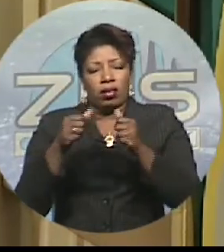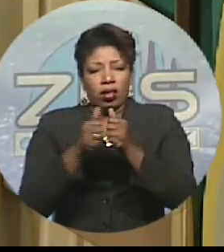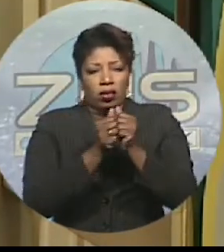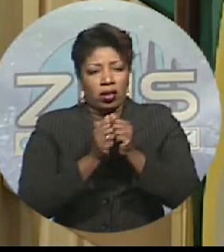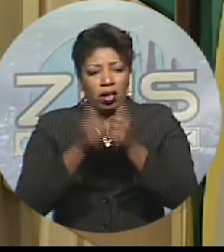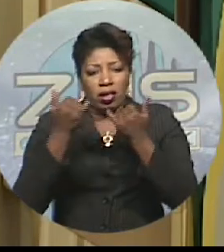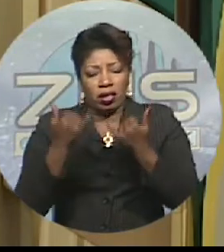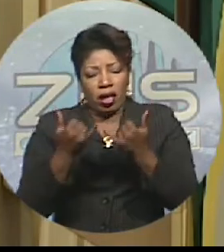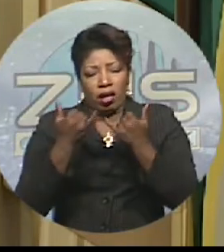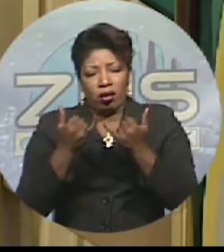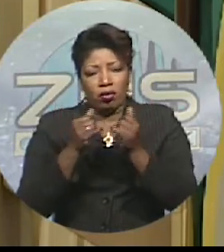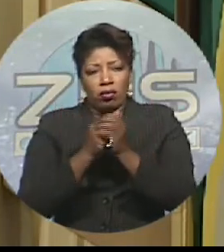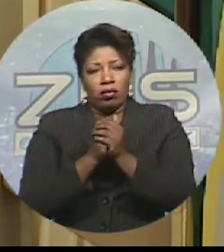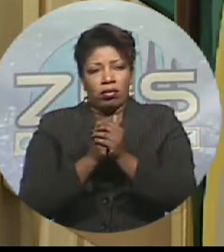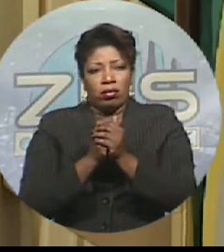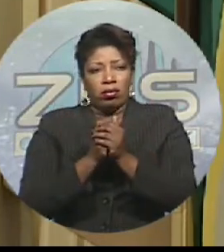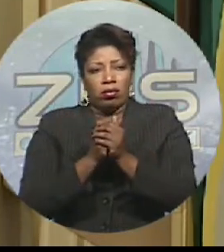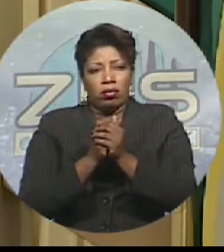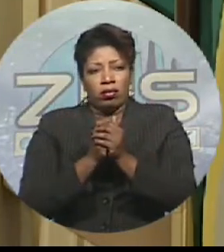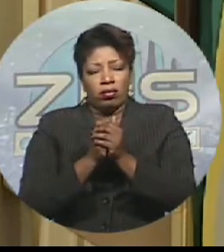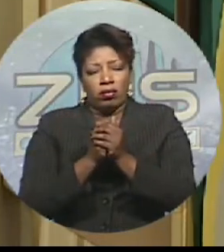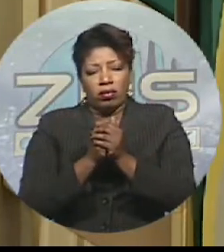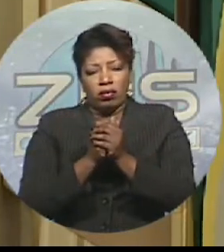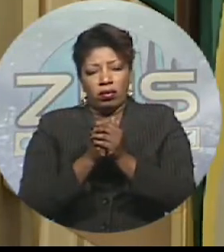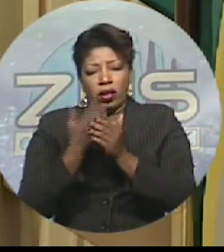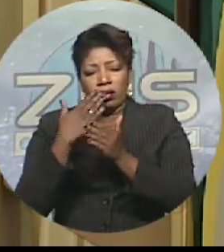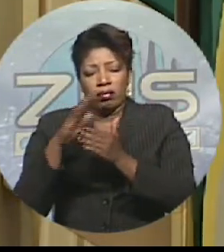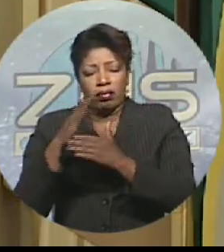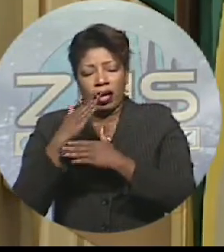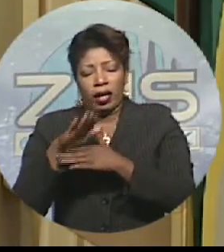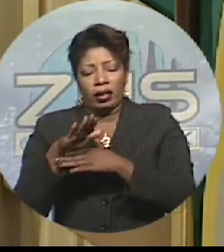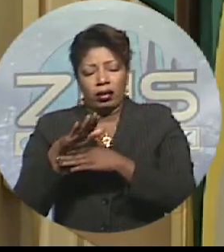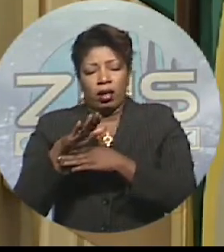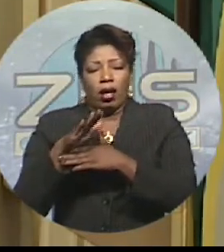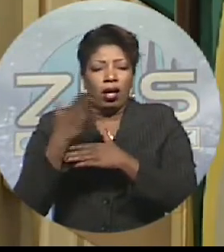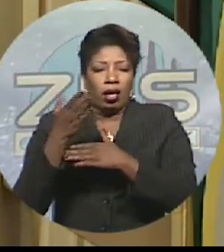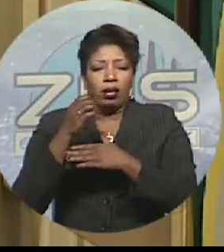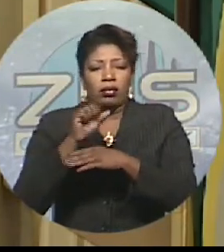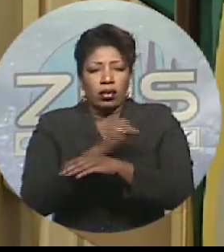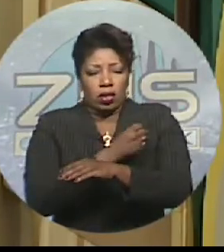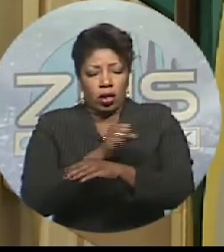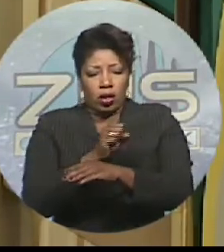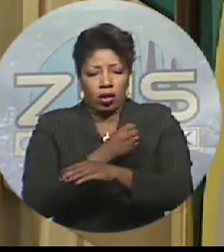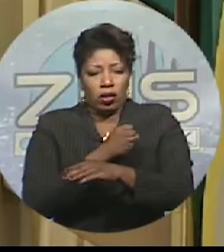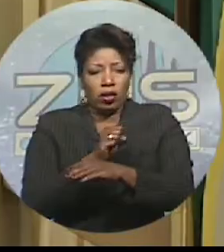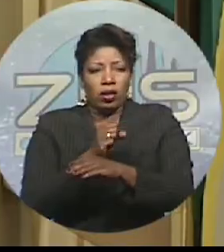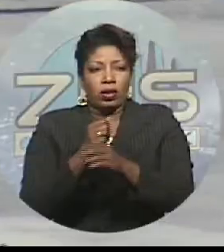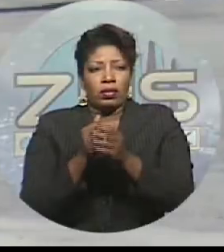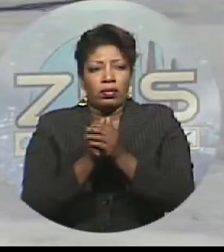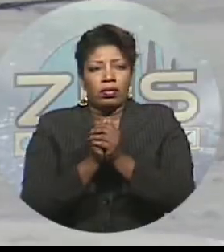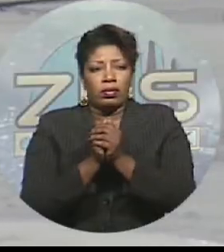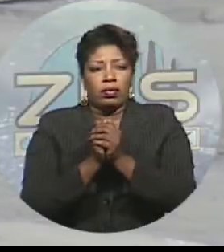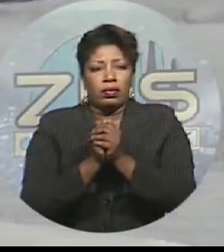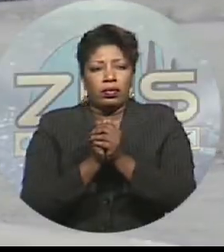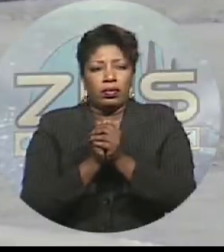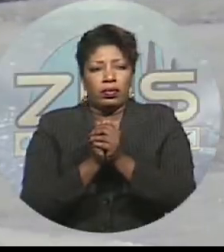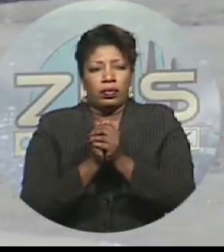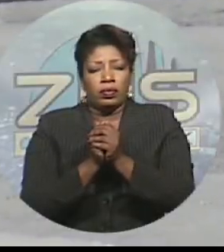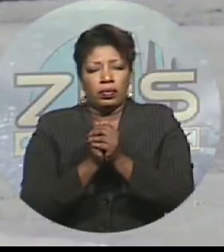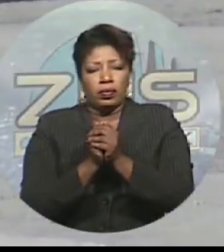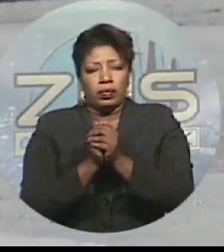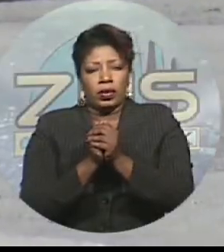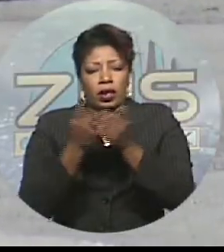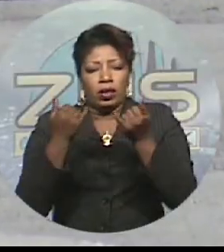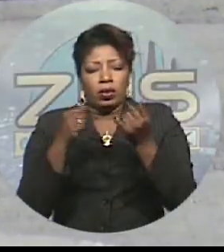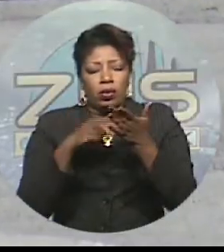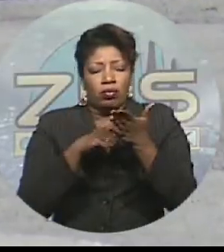the songs is "My lumps, my humps, my bumps, lick it like a lollipop. All I want to do is zoom, zoom, zoom on the boom, boom." To ultimately avoid the